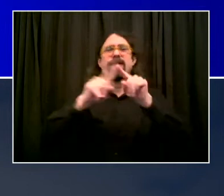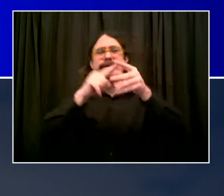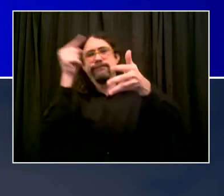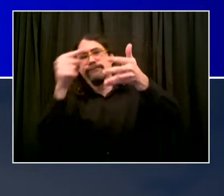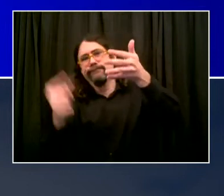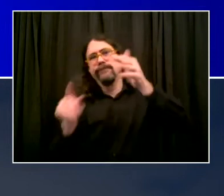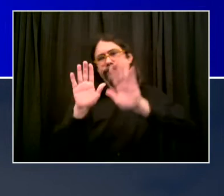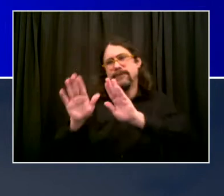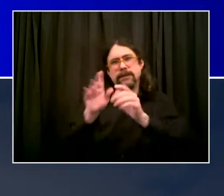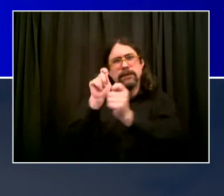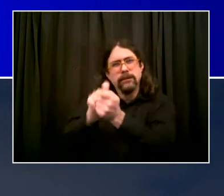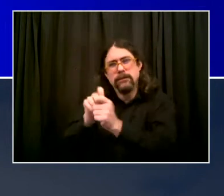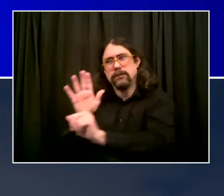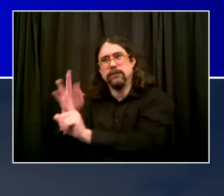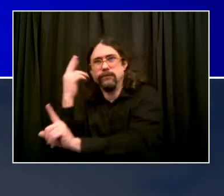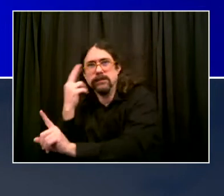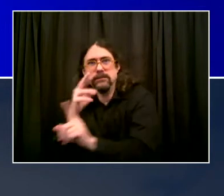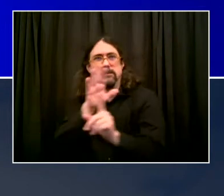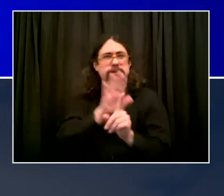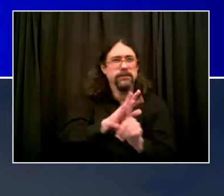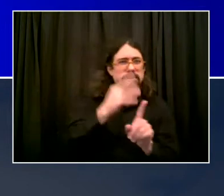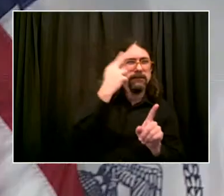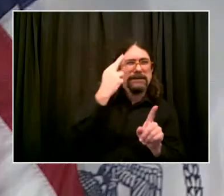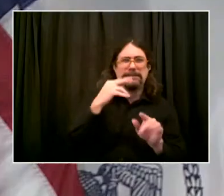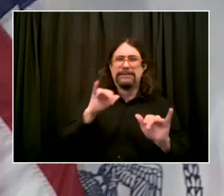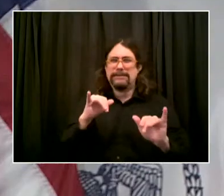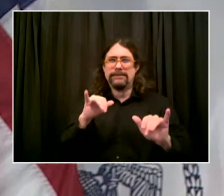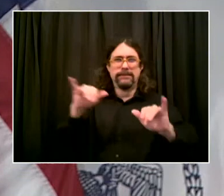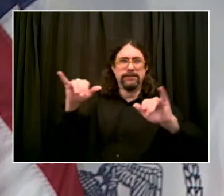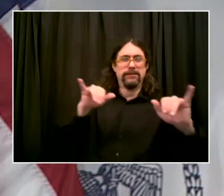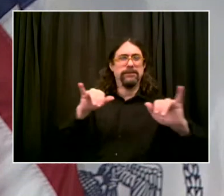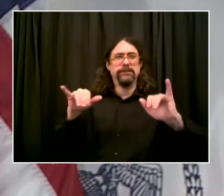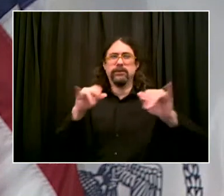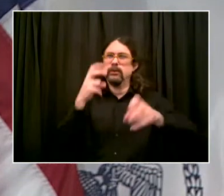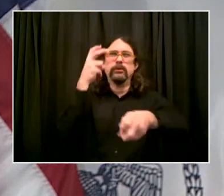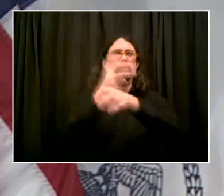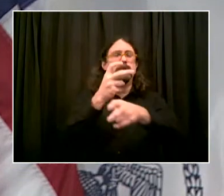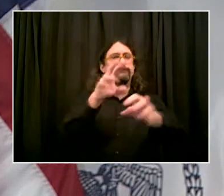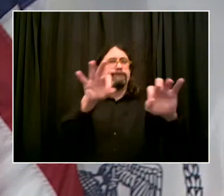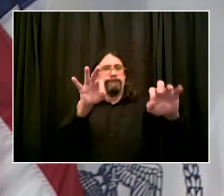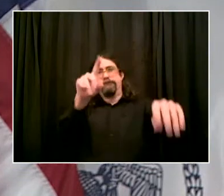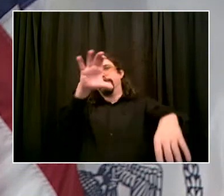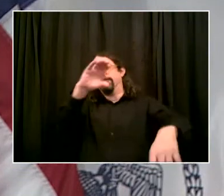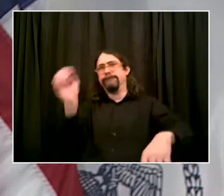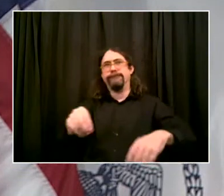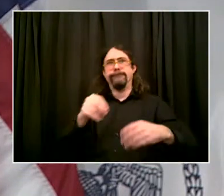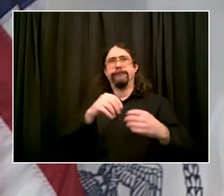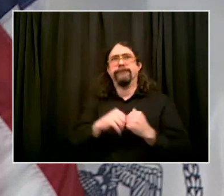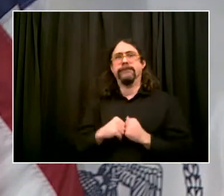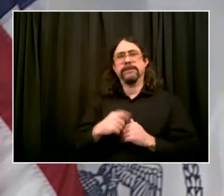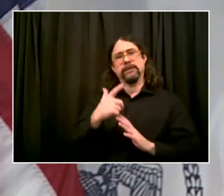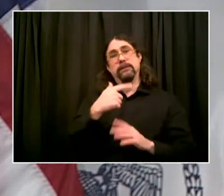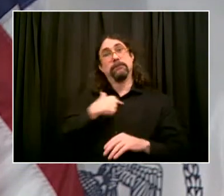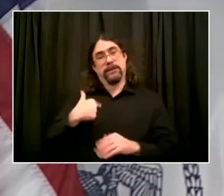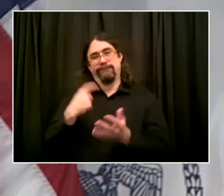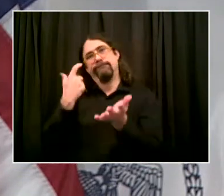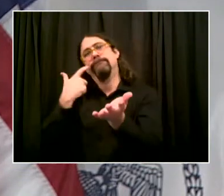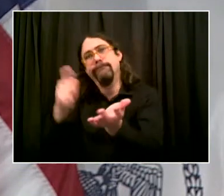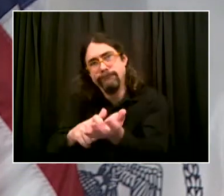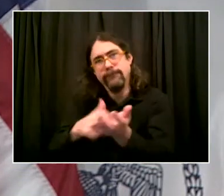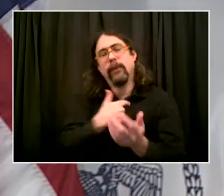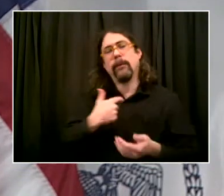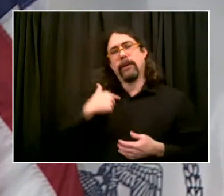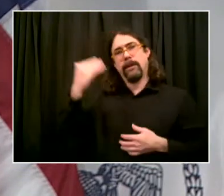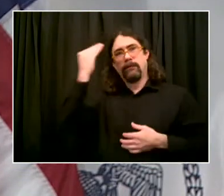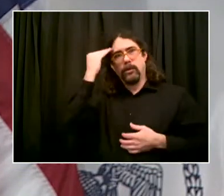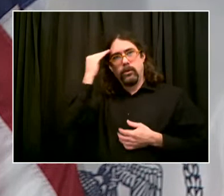conversation. I want to be honest about it from the beginning that we've got to be really clear. There are so many people who want to get vaccinated. There are so many